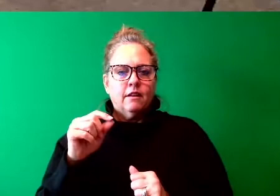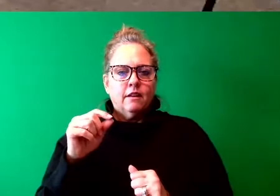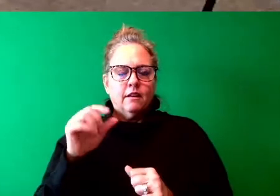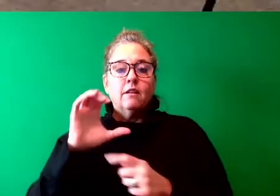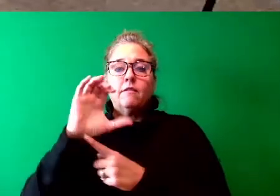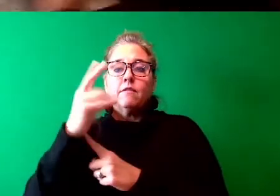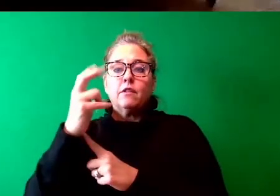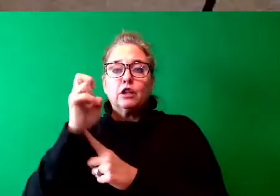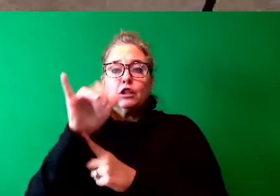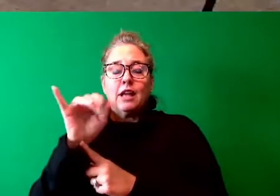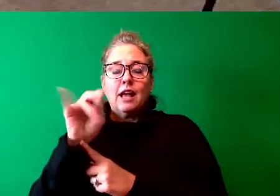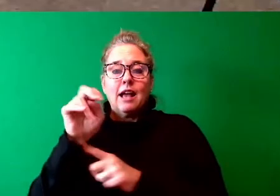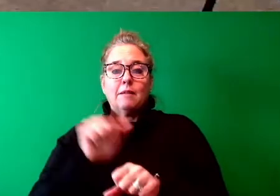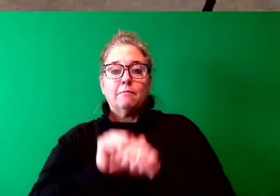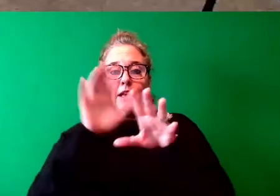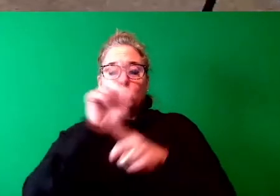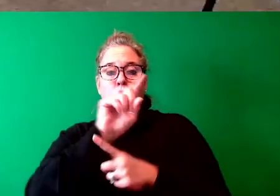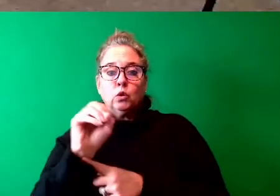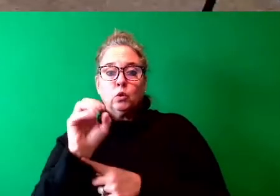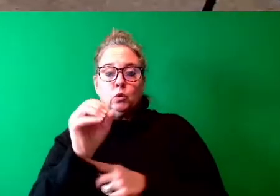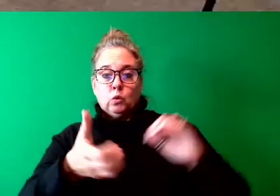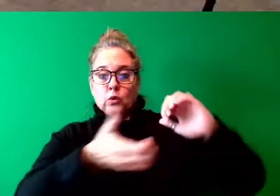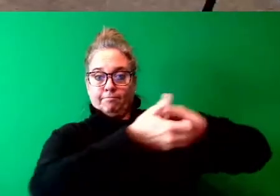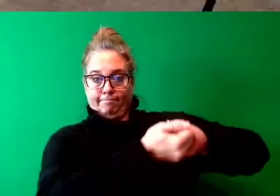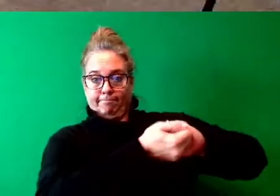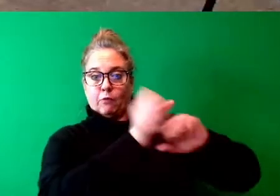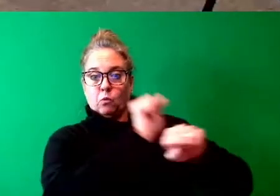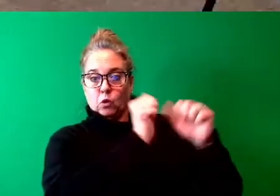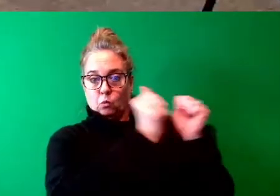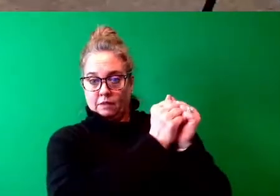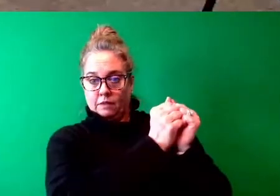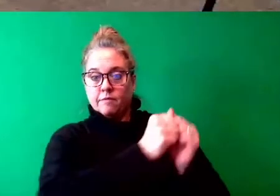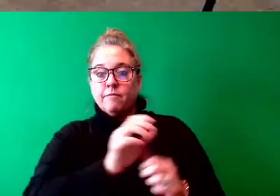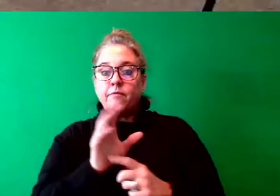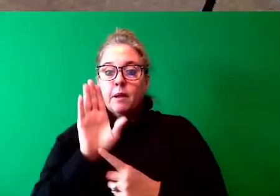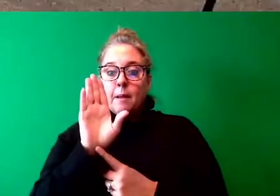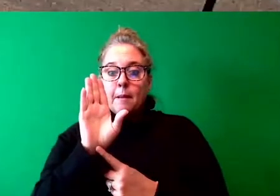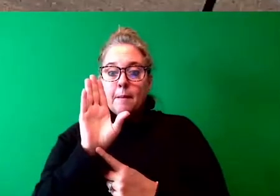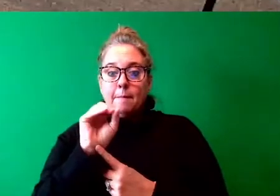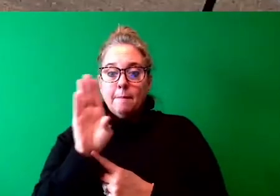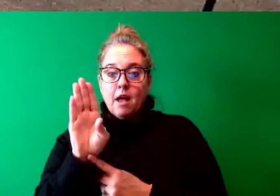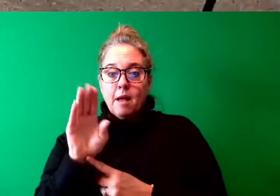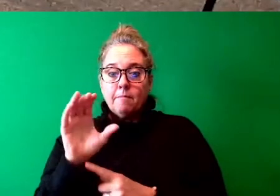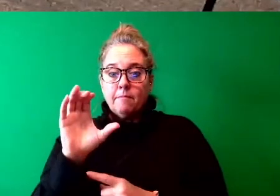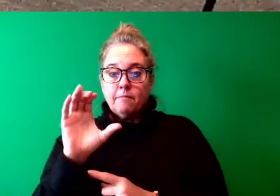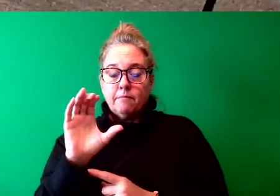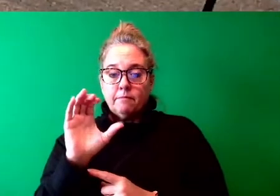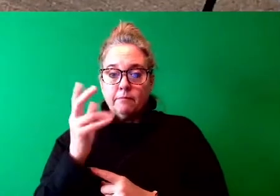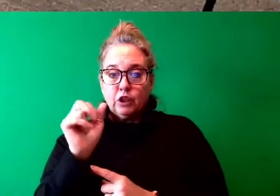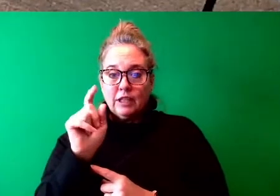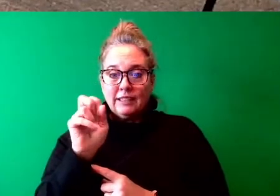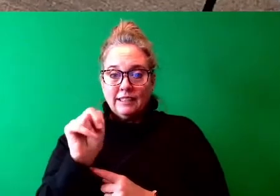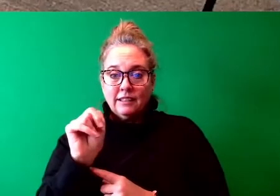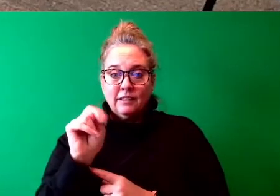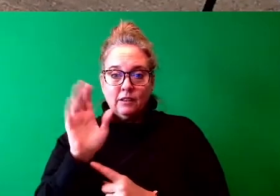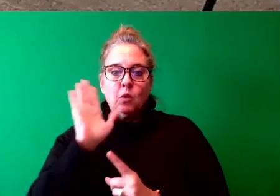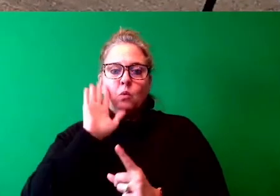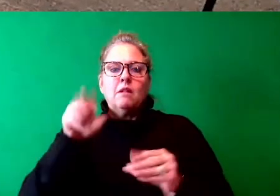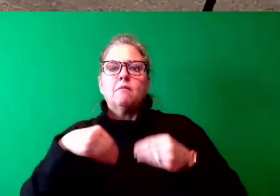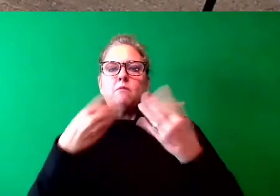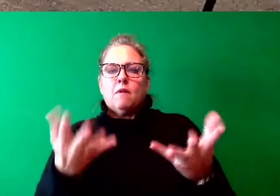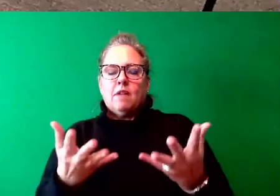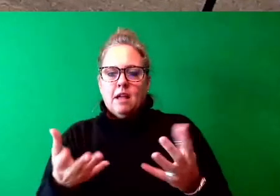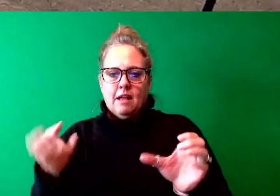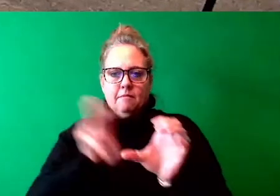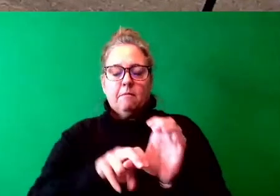are. And Bob Chastain, he's gotten the okay, so we'll be offering a bus there. And this is